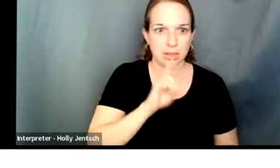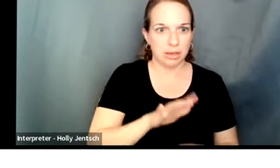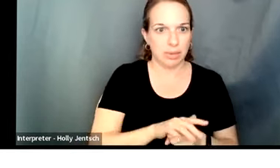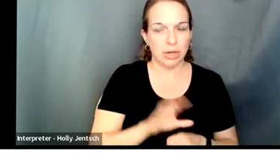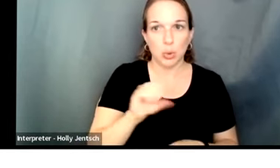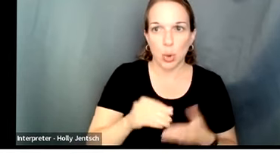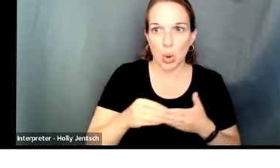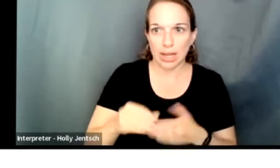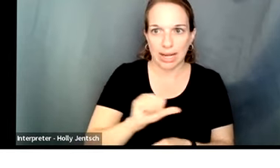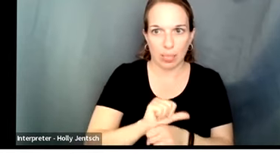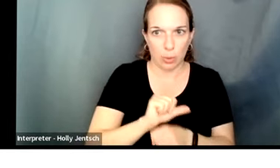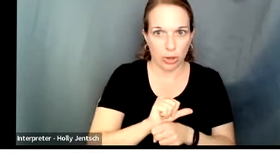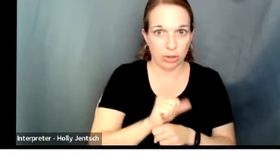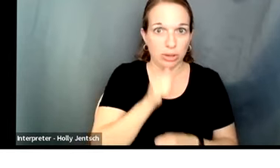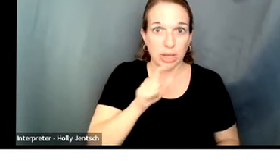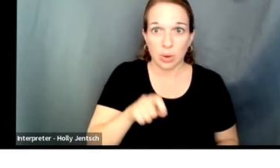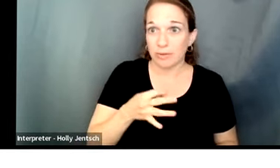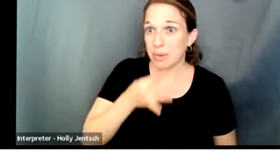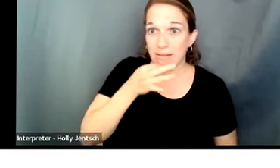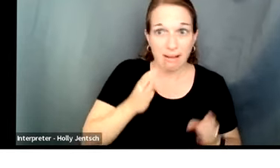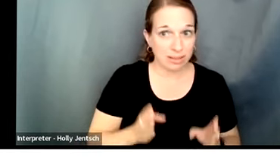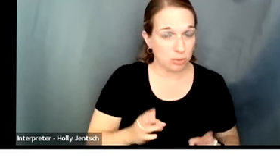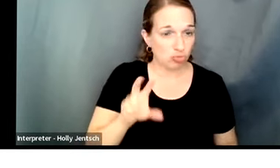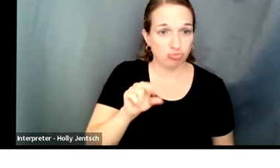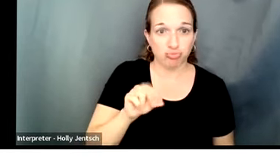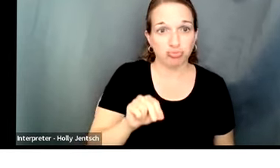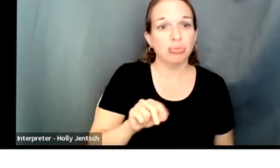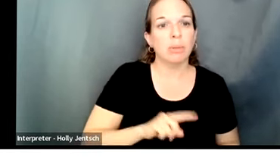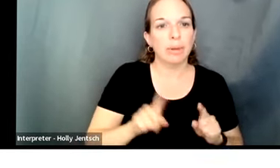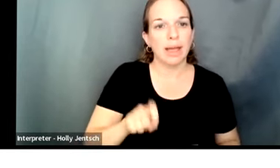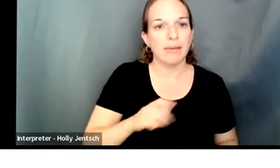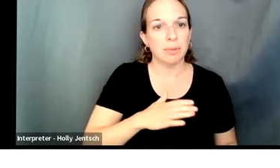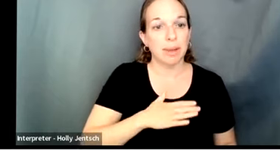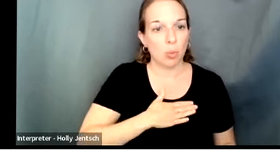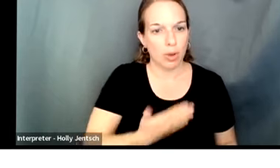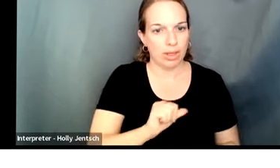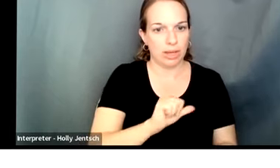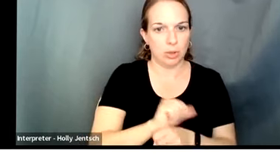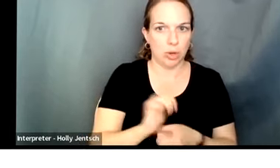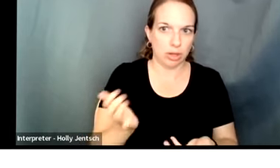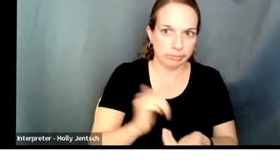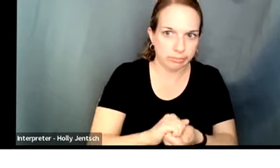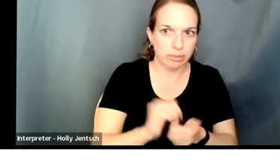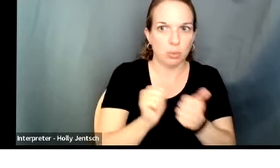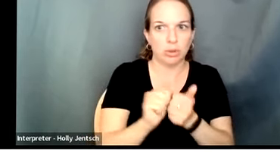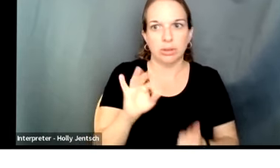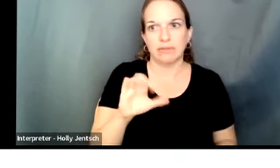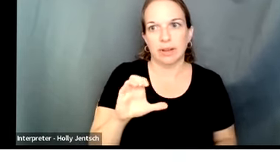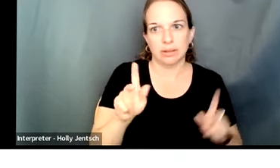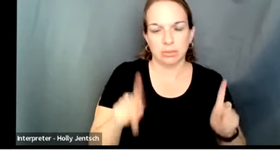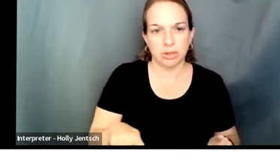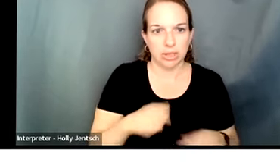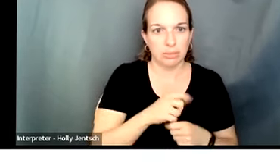work. They don't need to be an expert at that. They have to be somebody that is willing to work side by side with the faculty member, making sure that